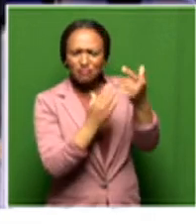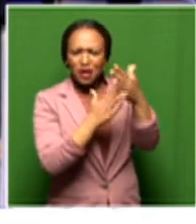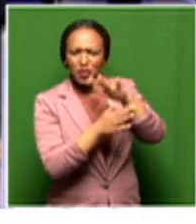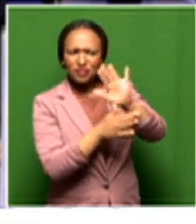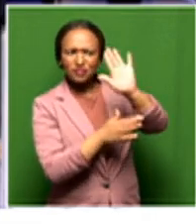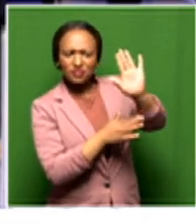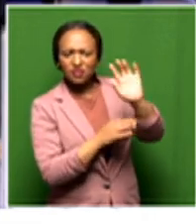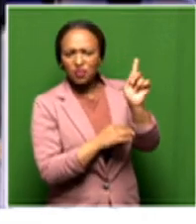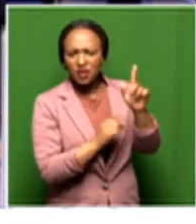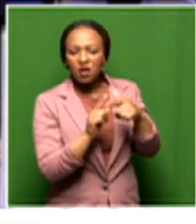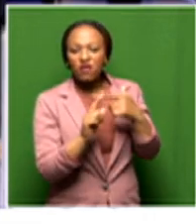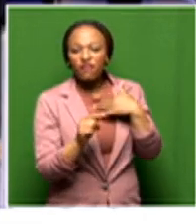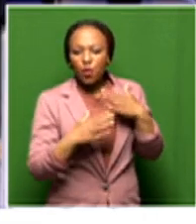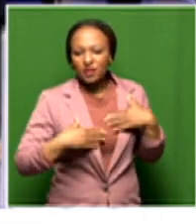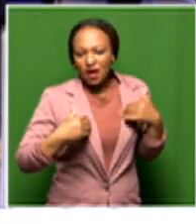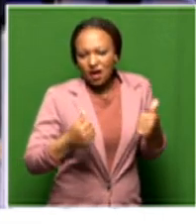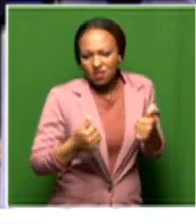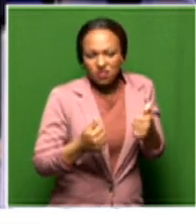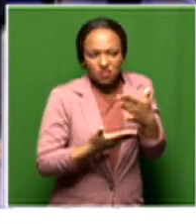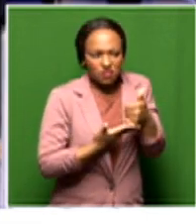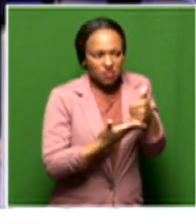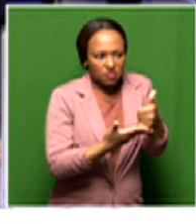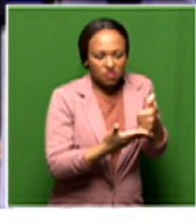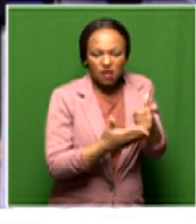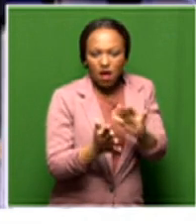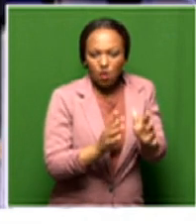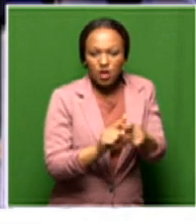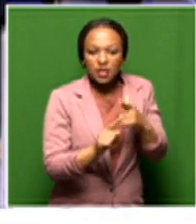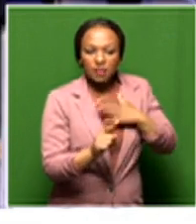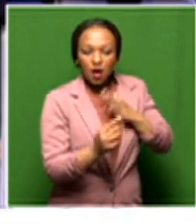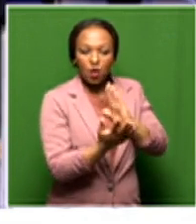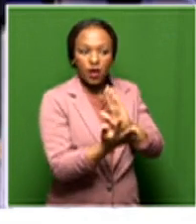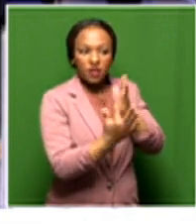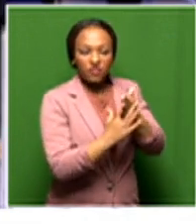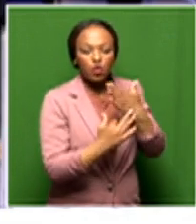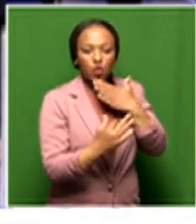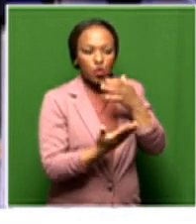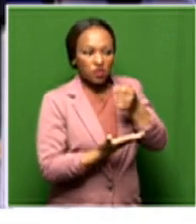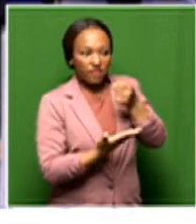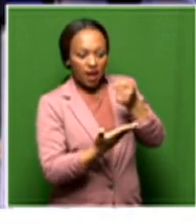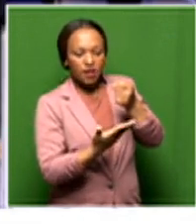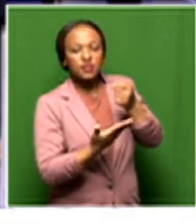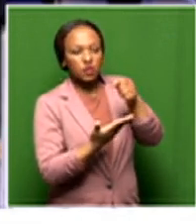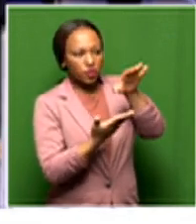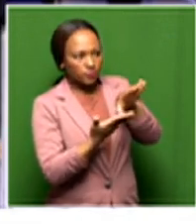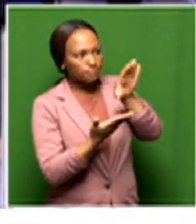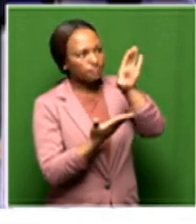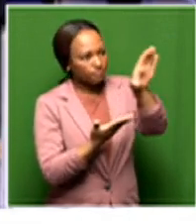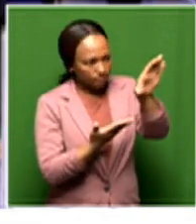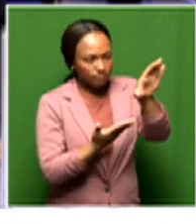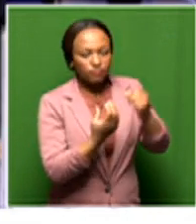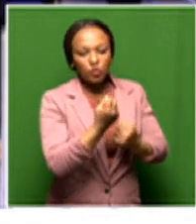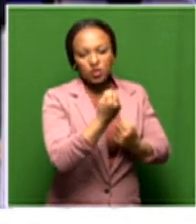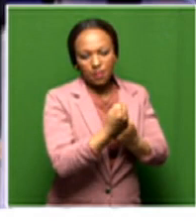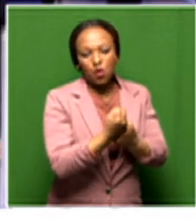be for the health response, and therefore what our interventions as the fund could be to support the country's efforts